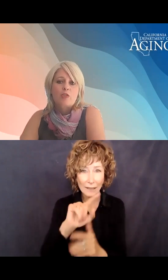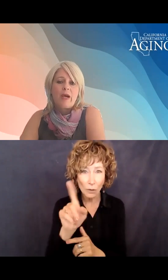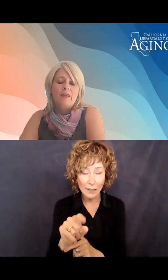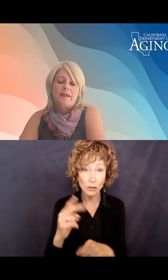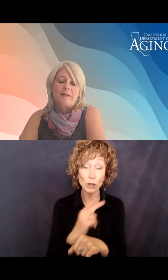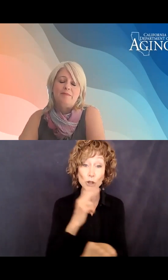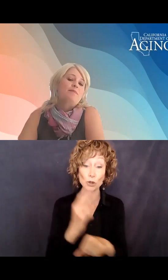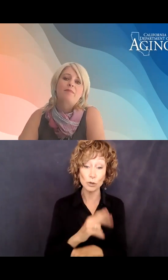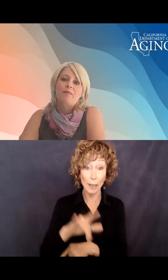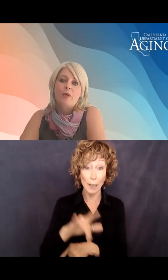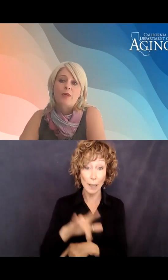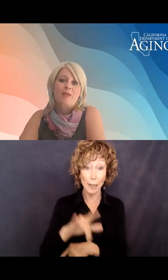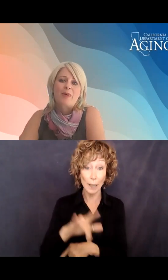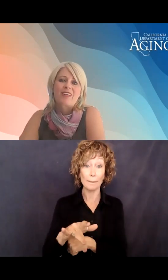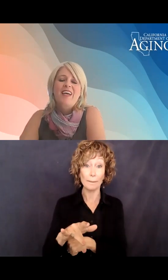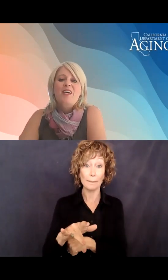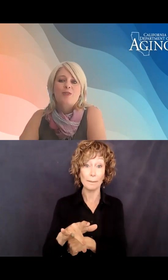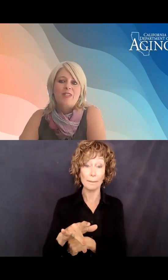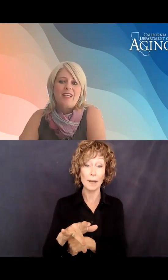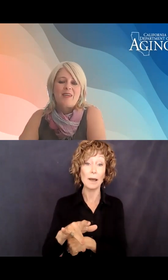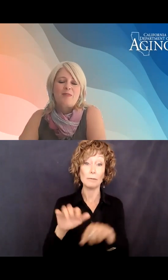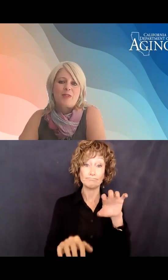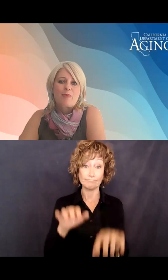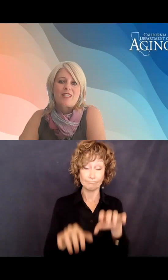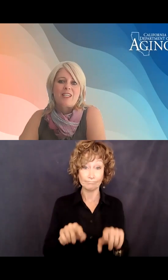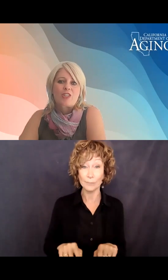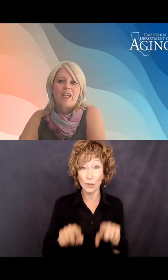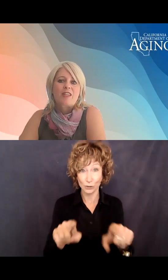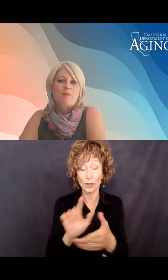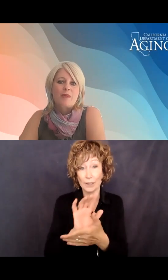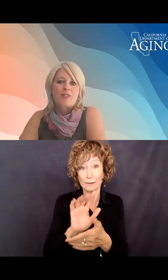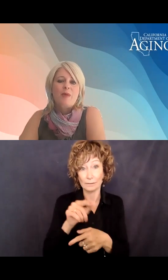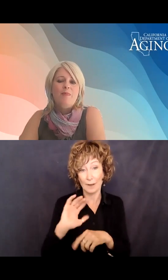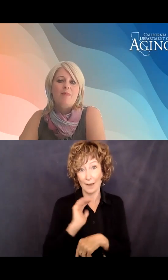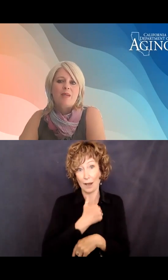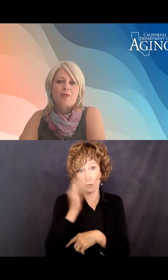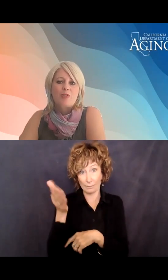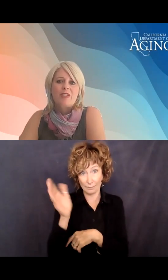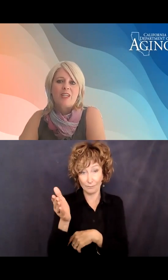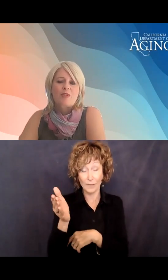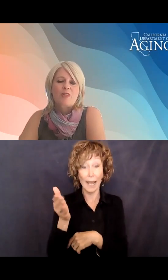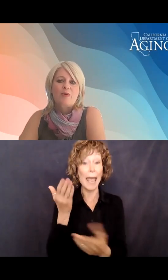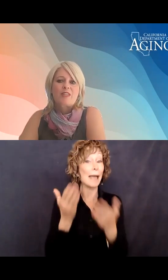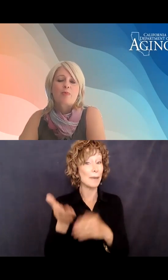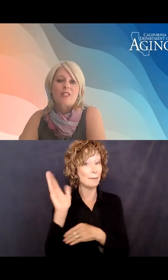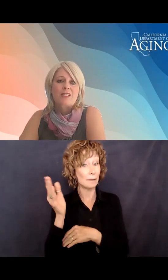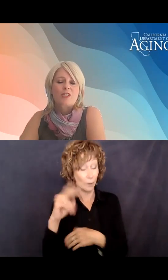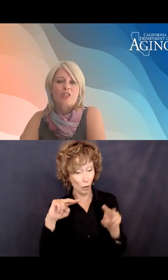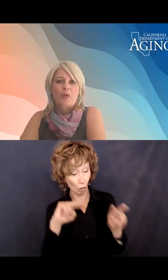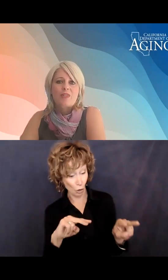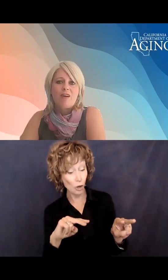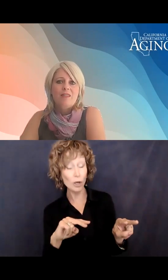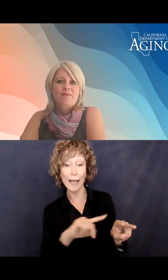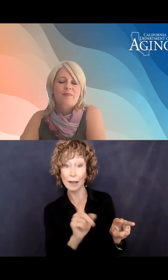your touchpad or your keyboard during the presentation, and the speakers may be able to engage with you as the